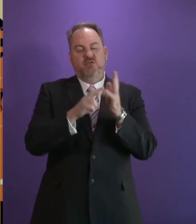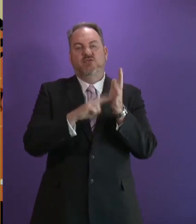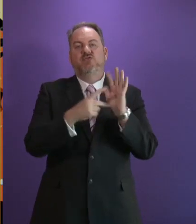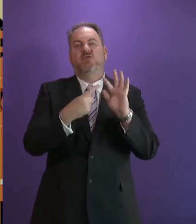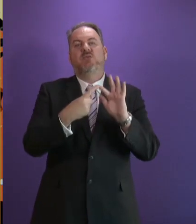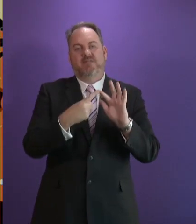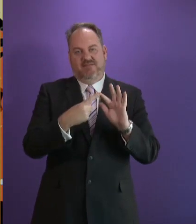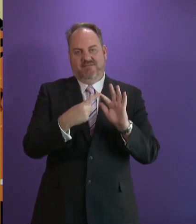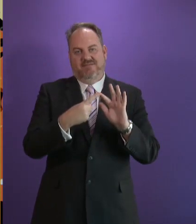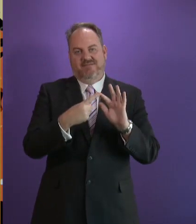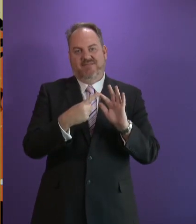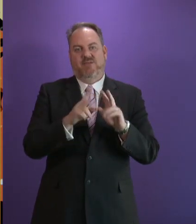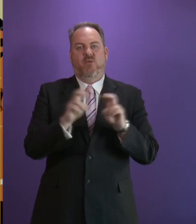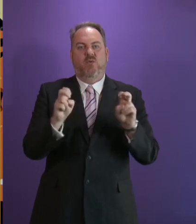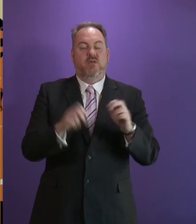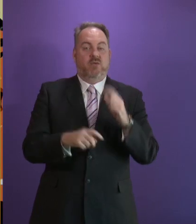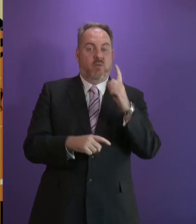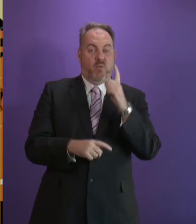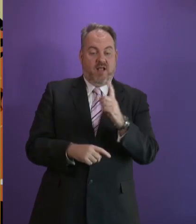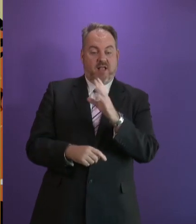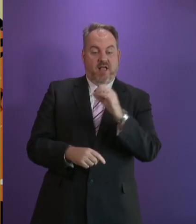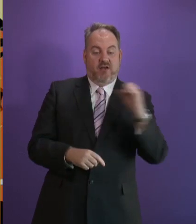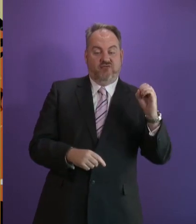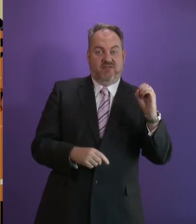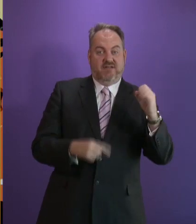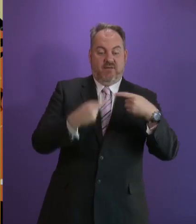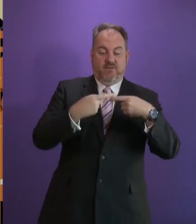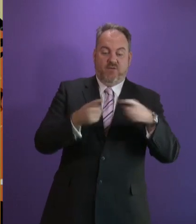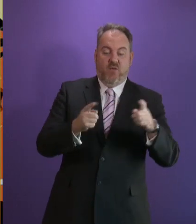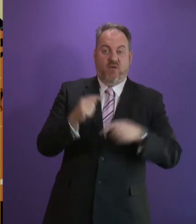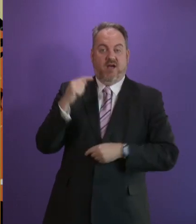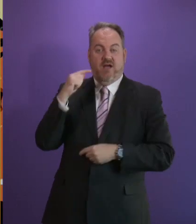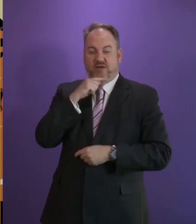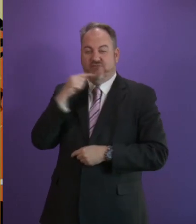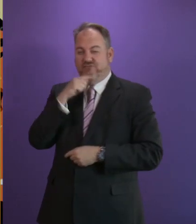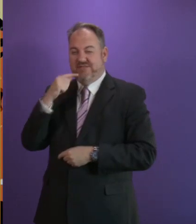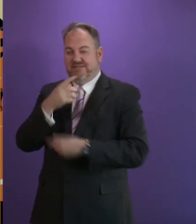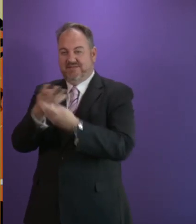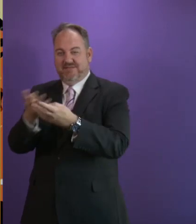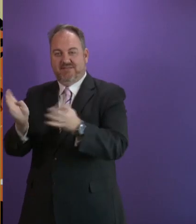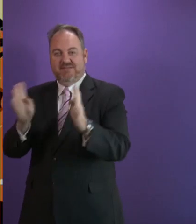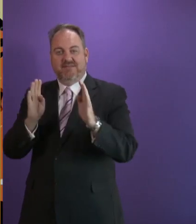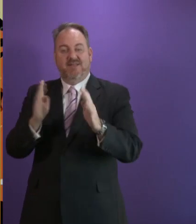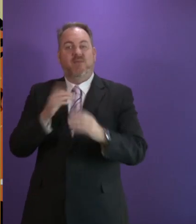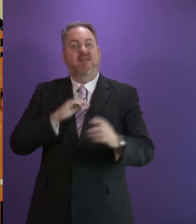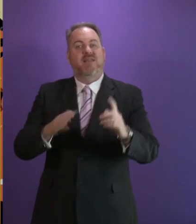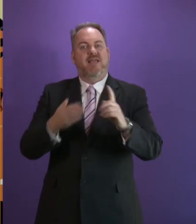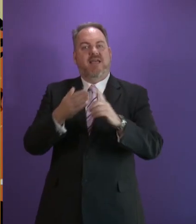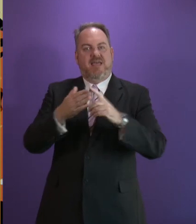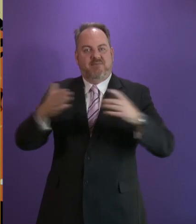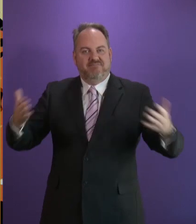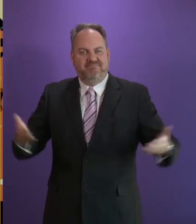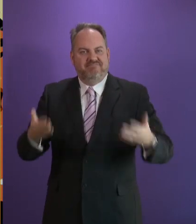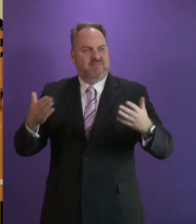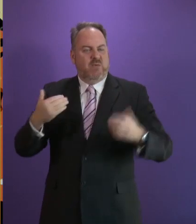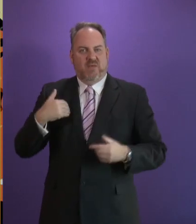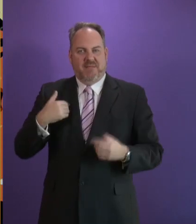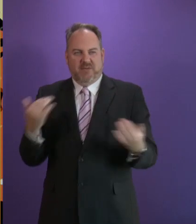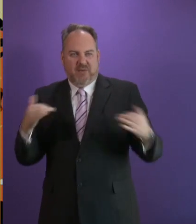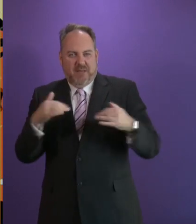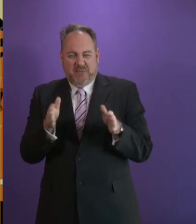called 100 for the Hundreds, where we brought together 100 women in a very small, hot room